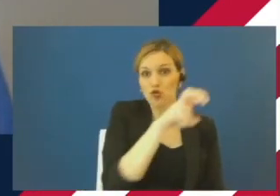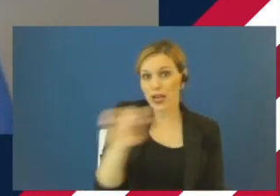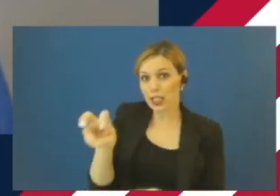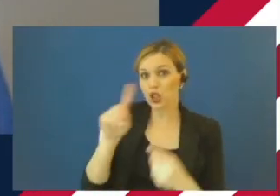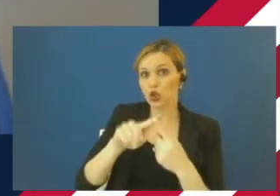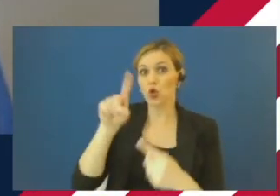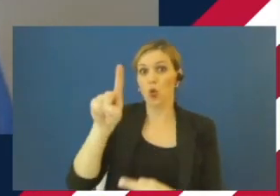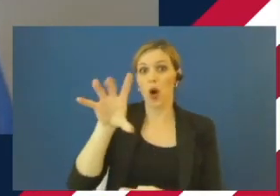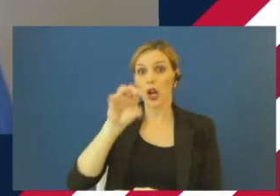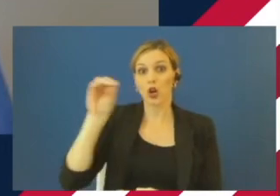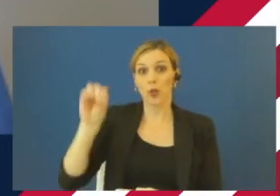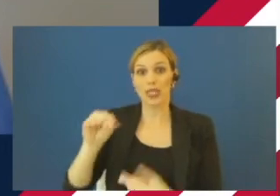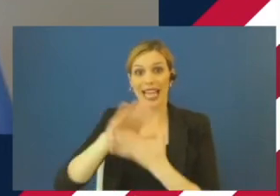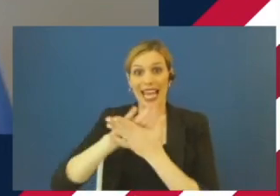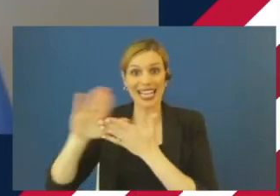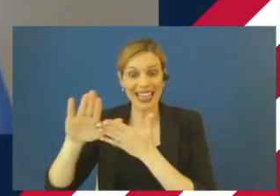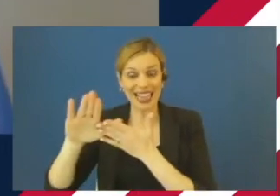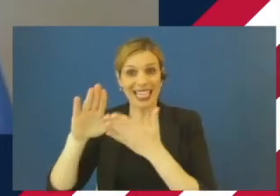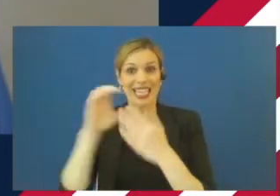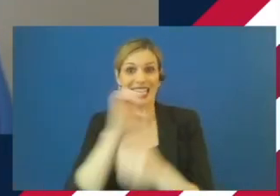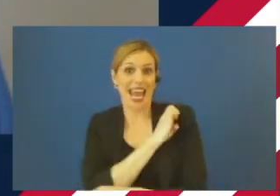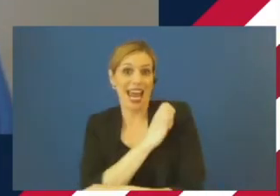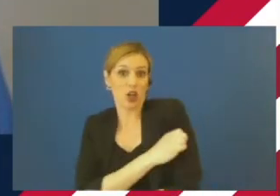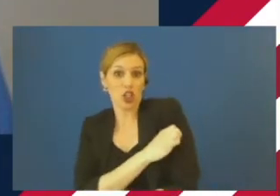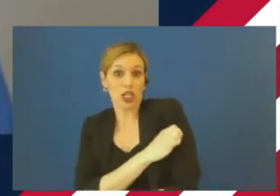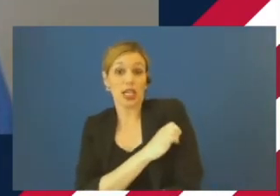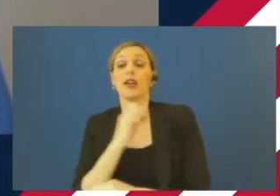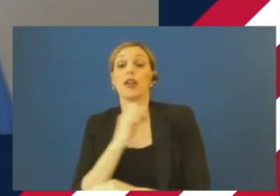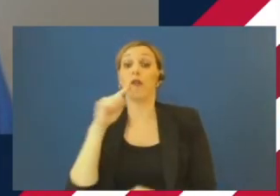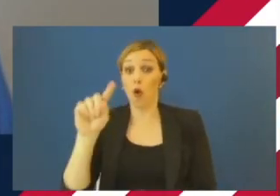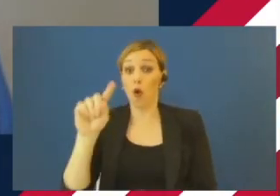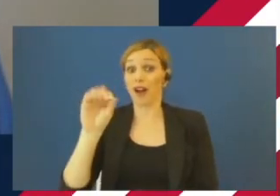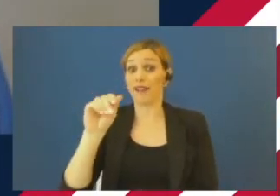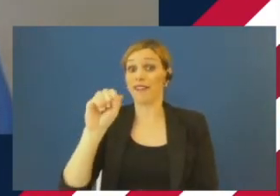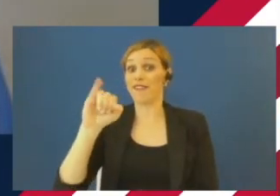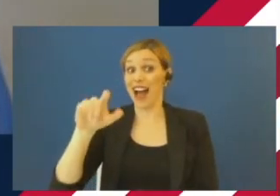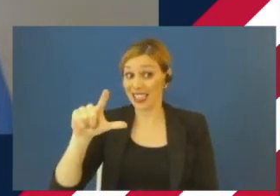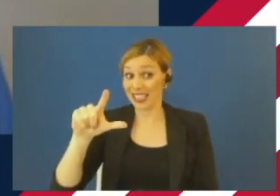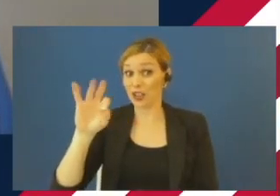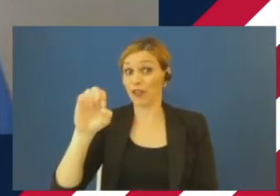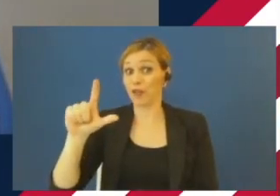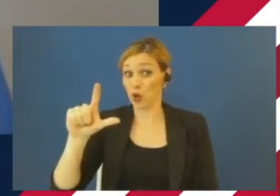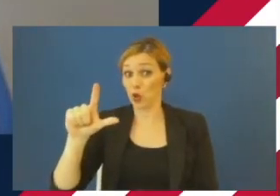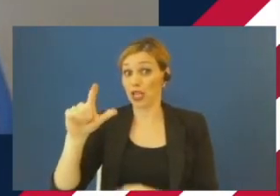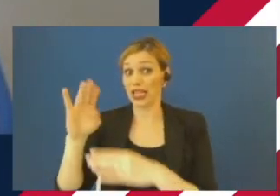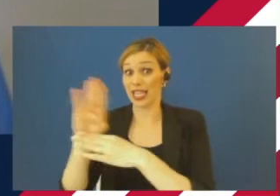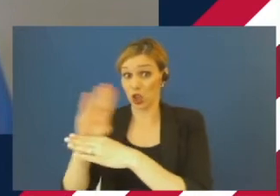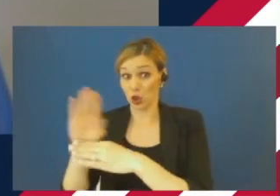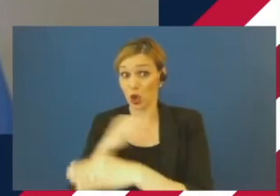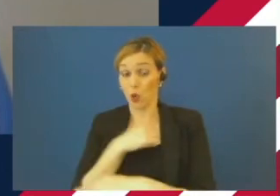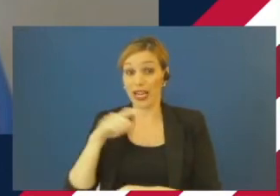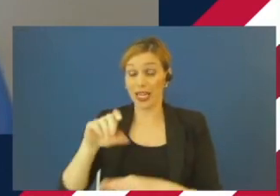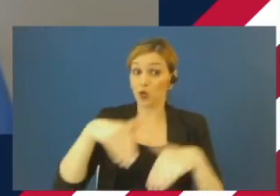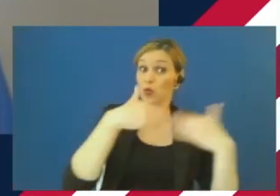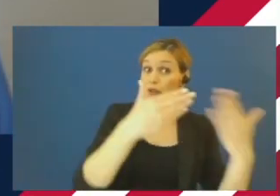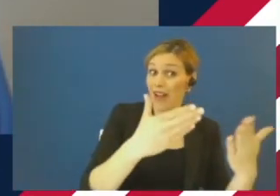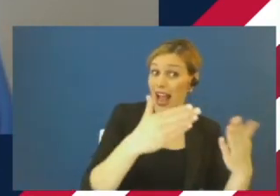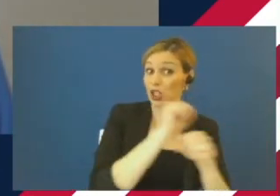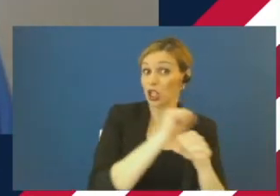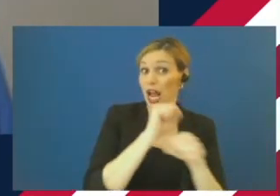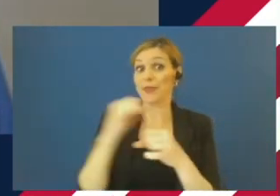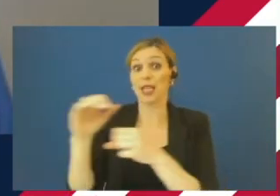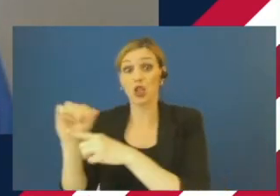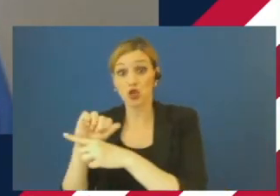workers in the fossil fuel industry an opportunity to access training and jobs in the burgeoning clean energy economy. And we support